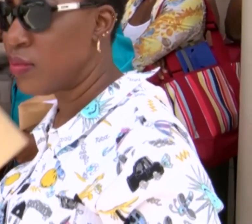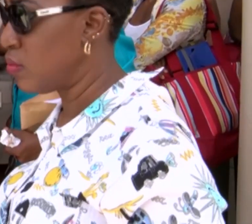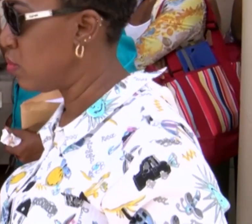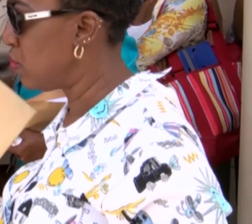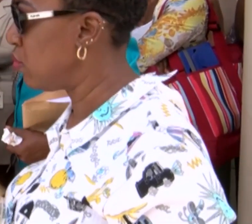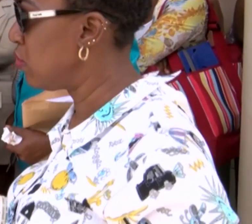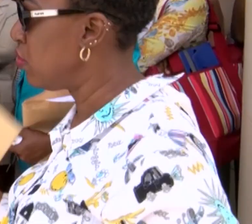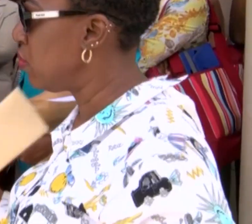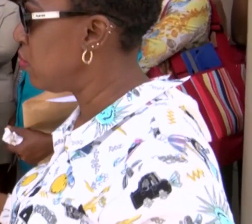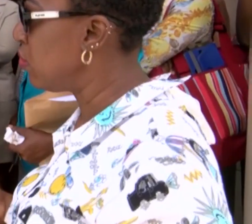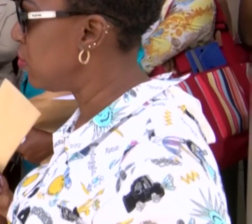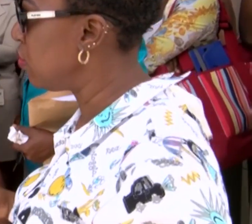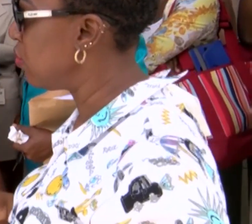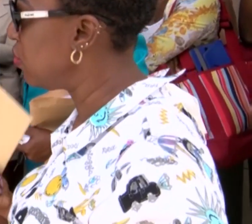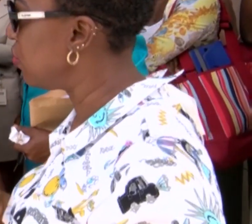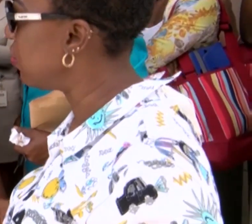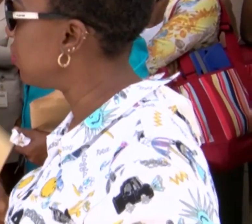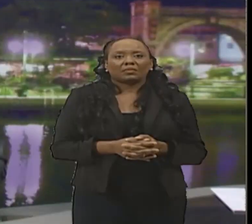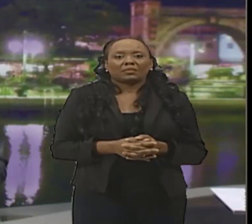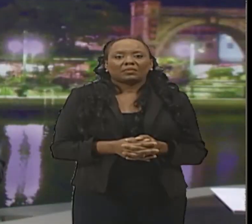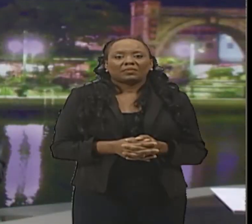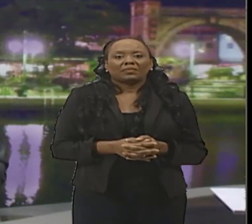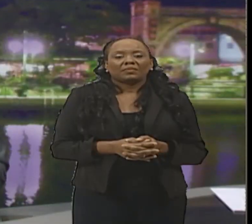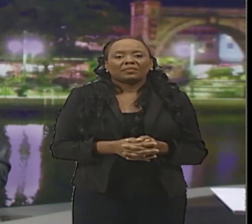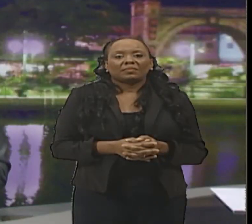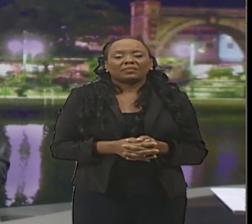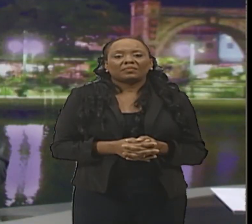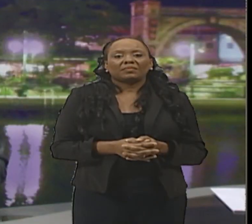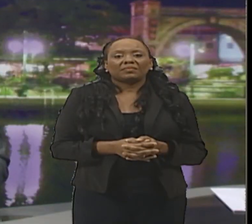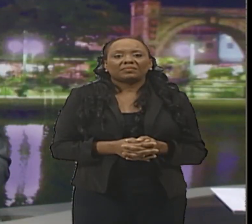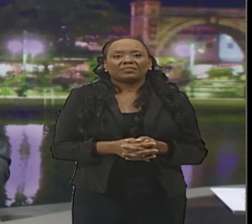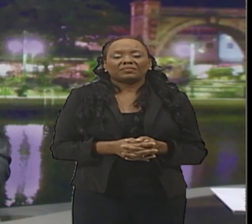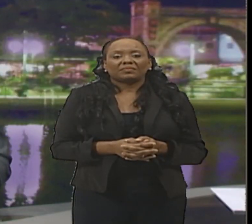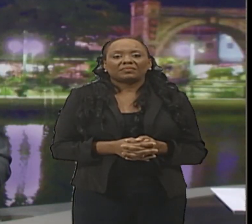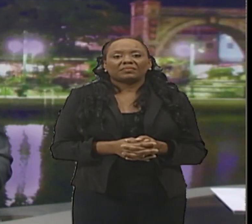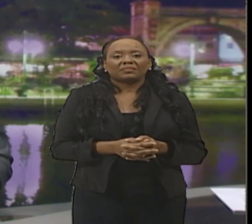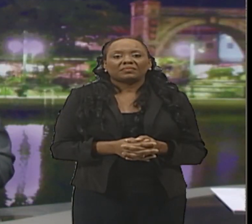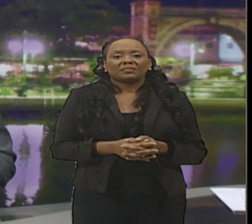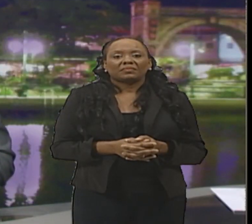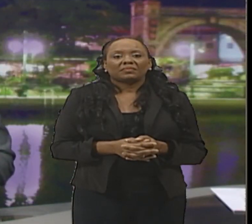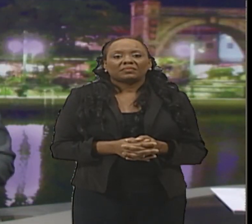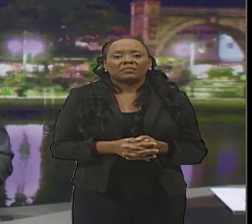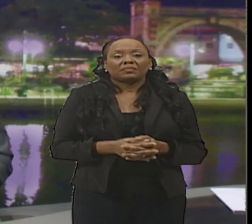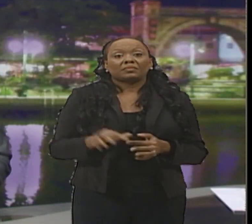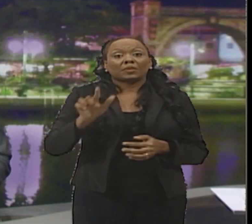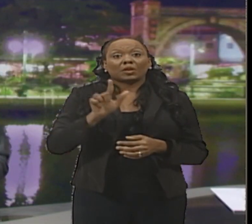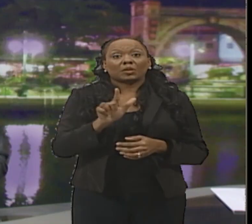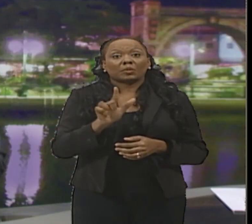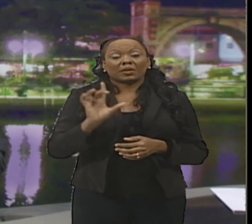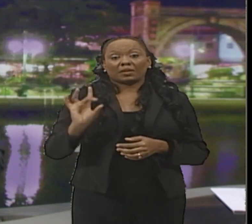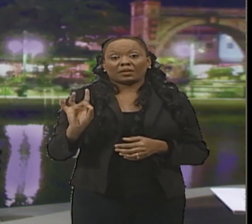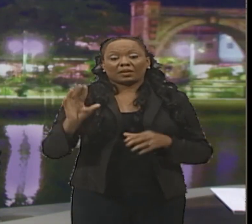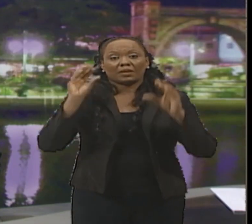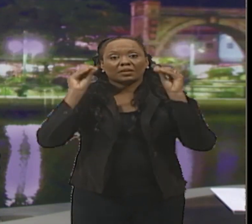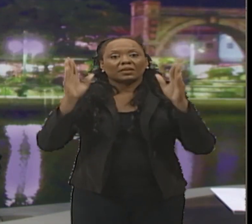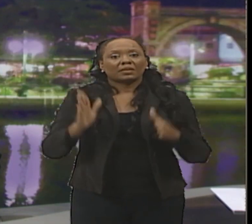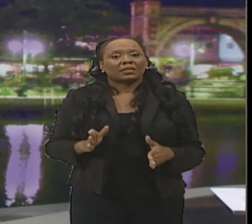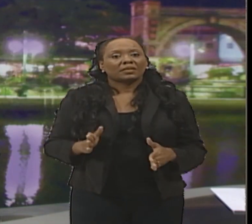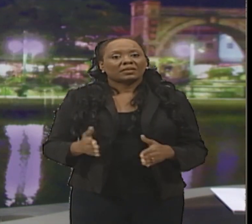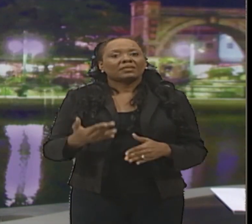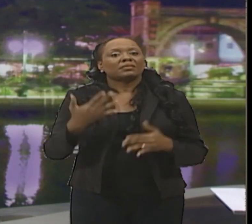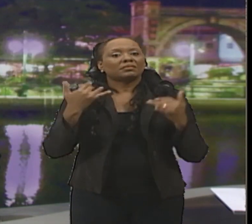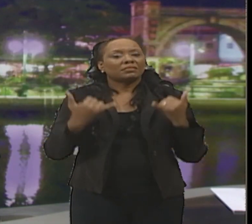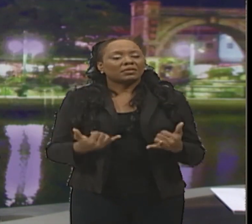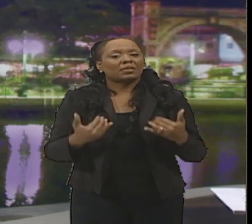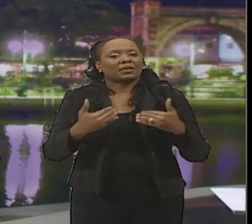and the Baobab Towers property managers were looking into the matter. Well, 28 local teachers can now boast of